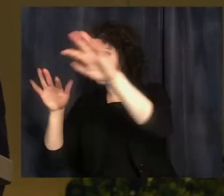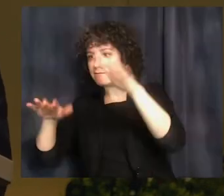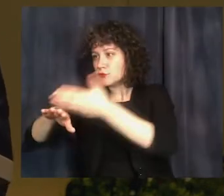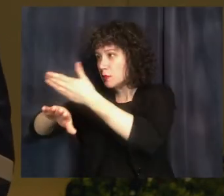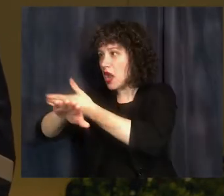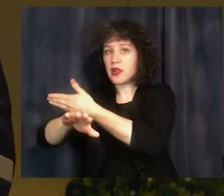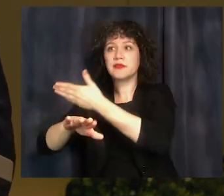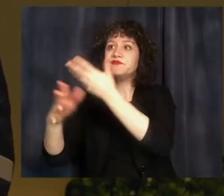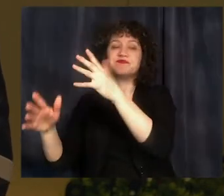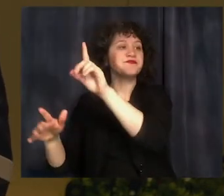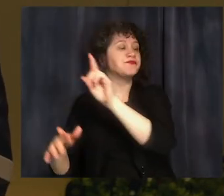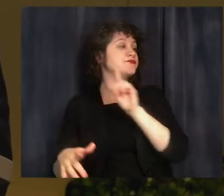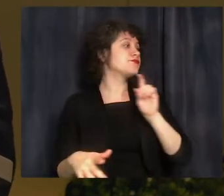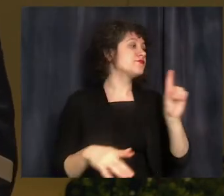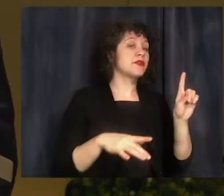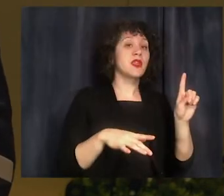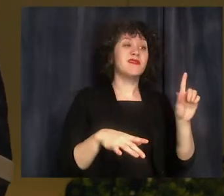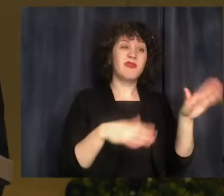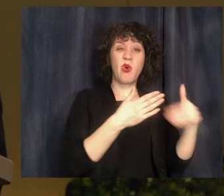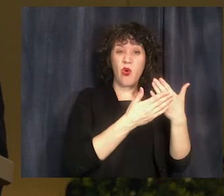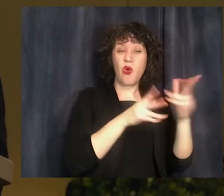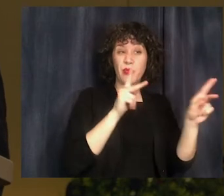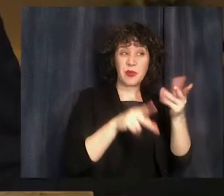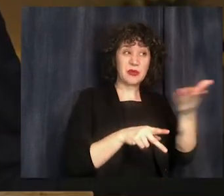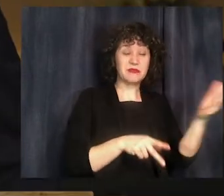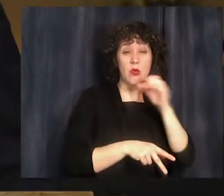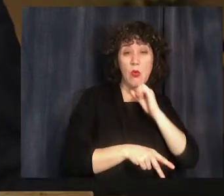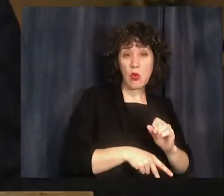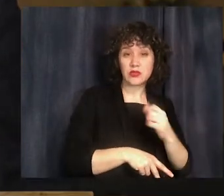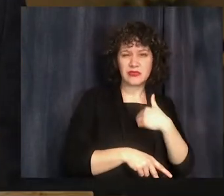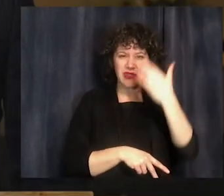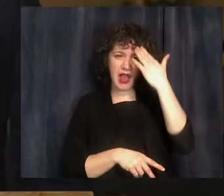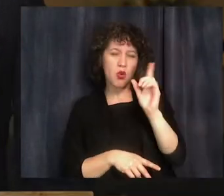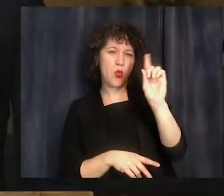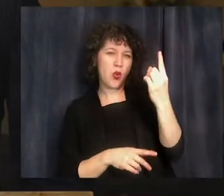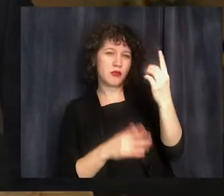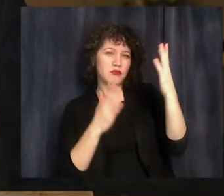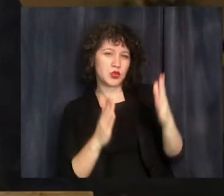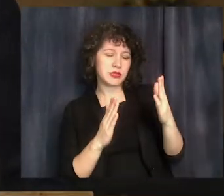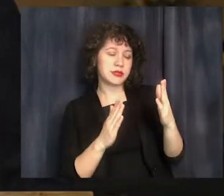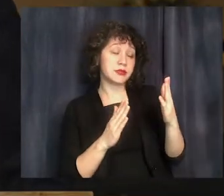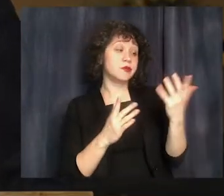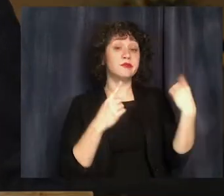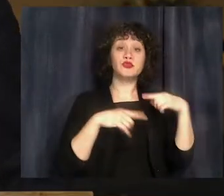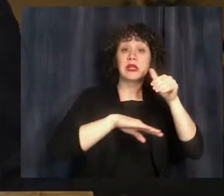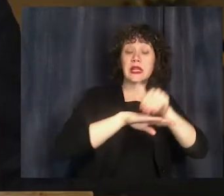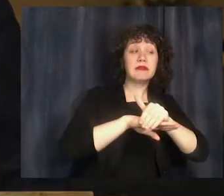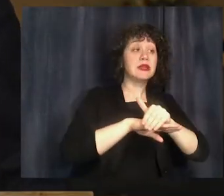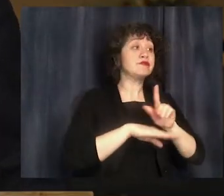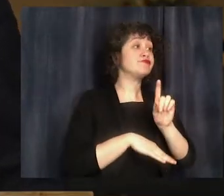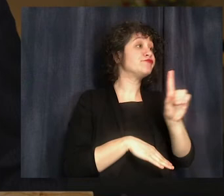knew about one elderly person at the party, and everyone there was elderly. And yet, somewhere during the evening, a lady in her